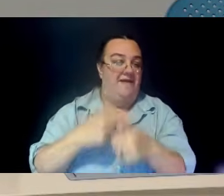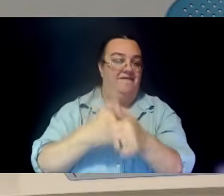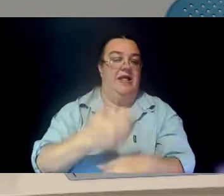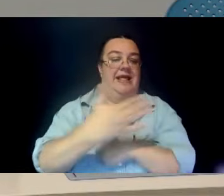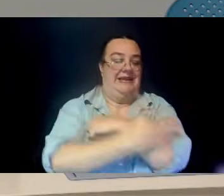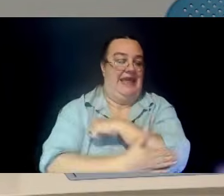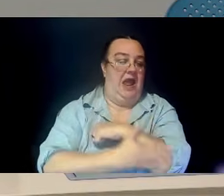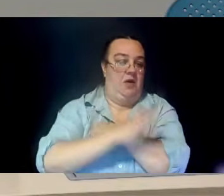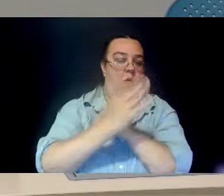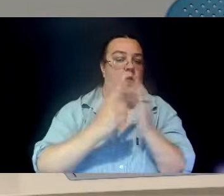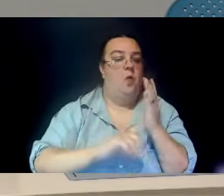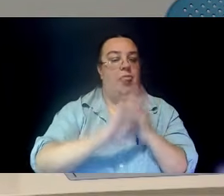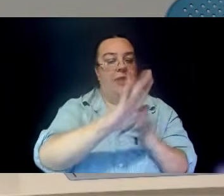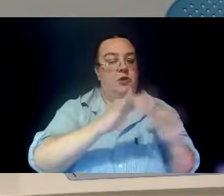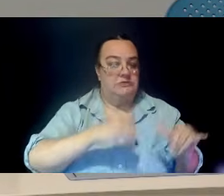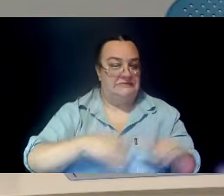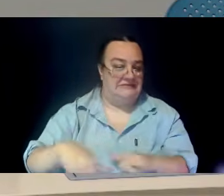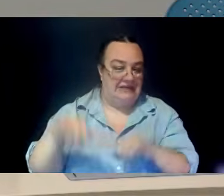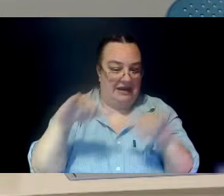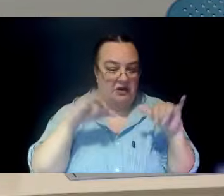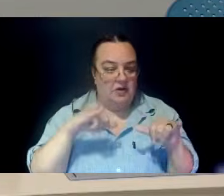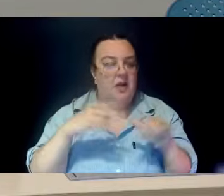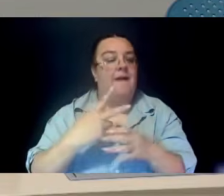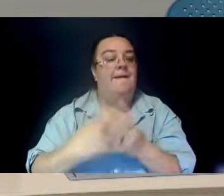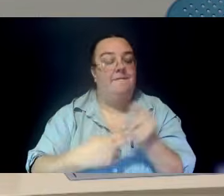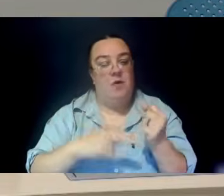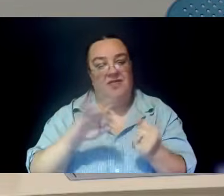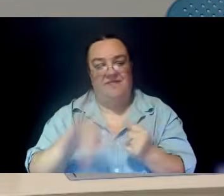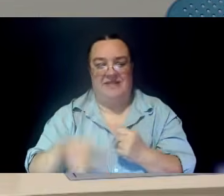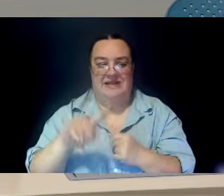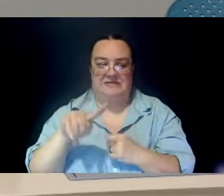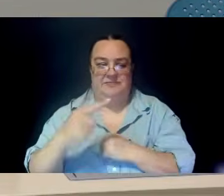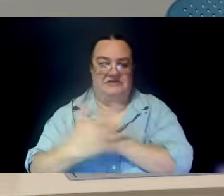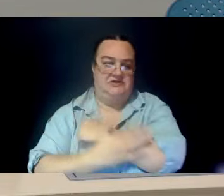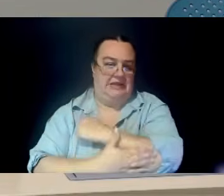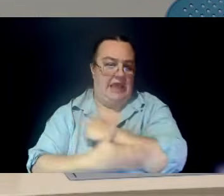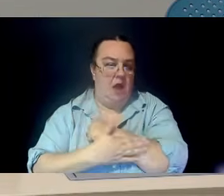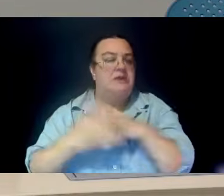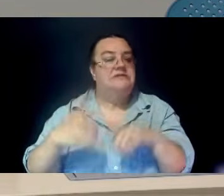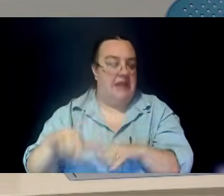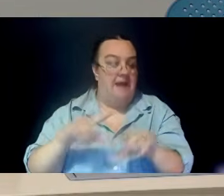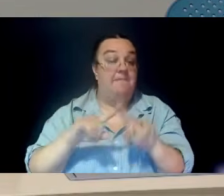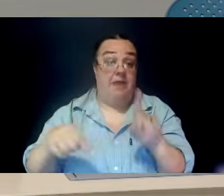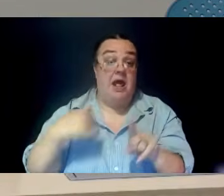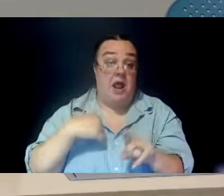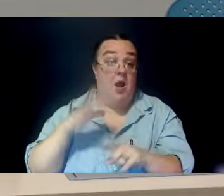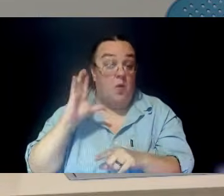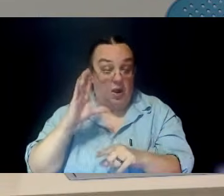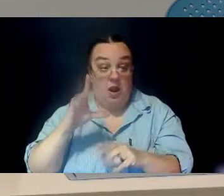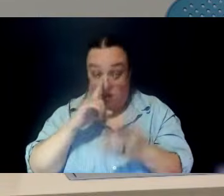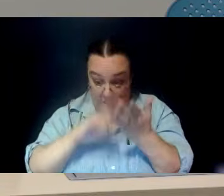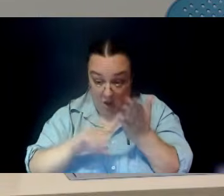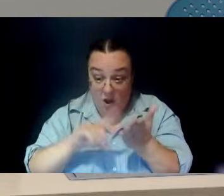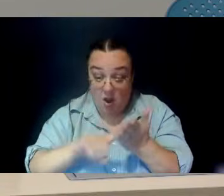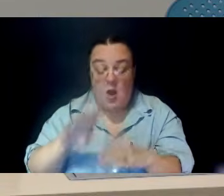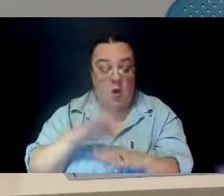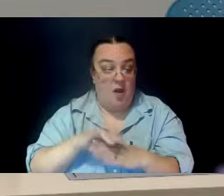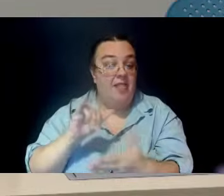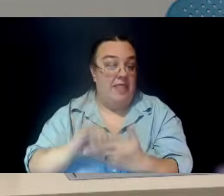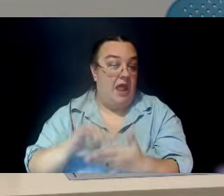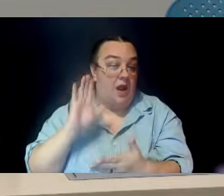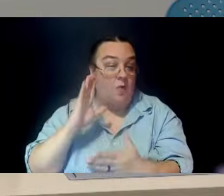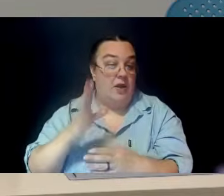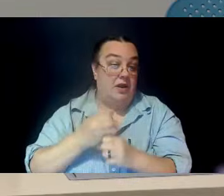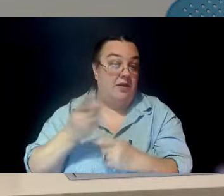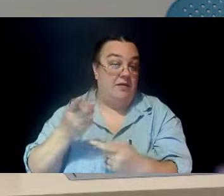standards, and both of them are PG County standards. But I'll look into that and then give you a